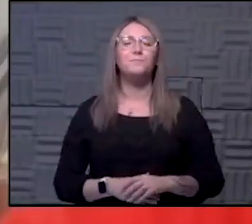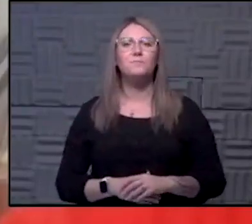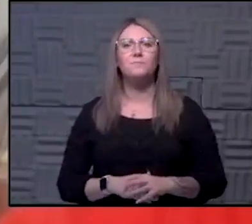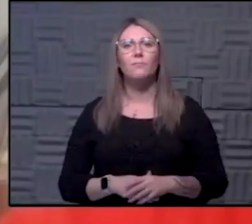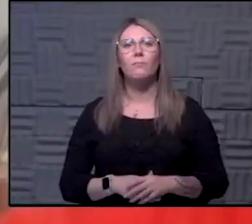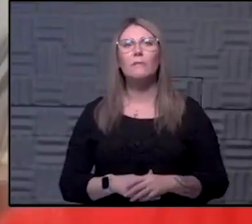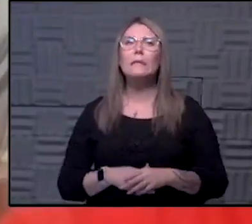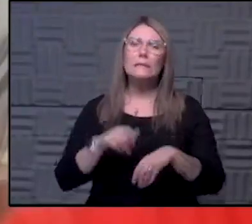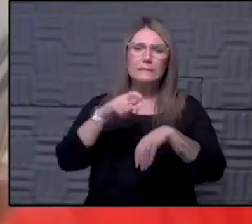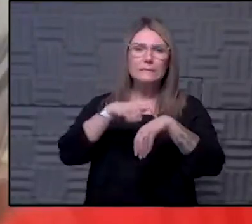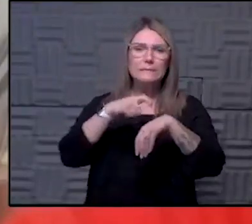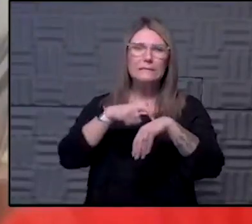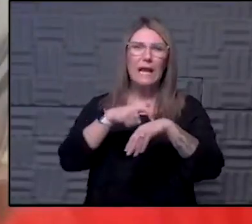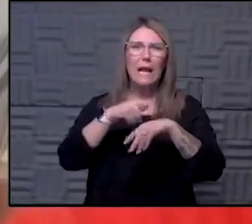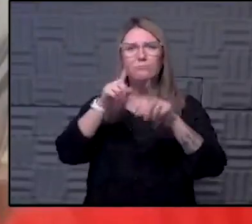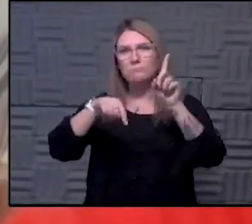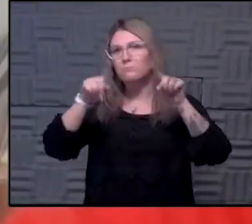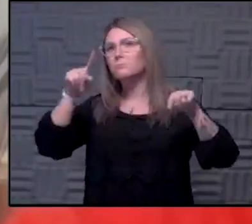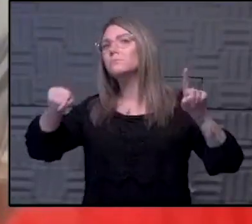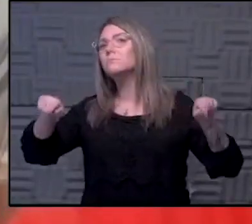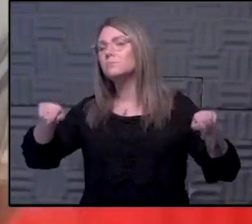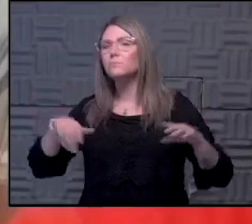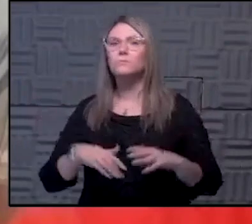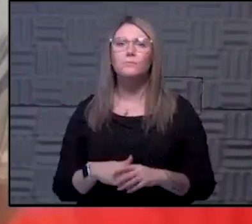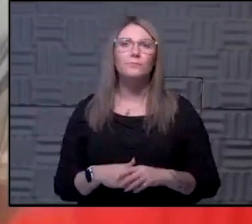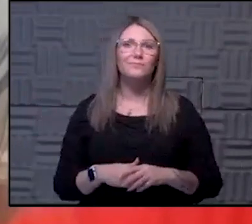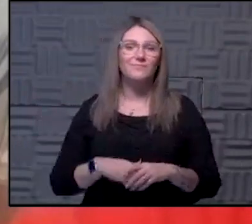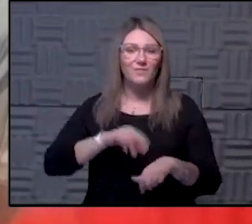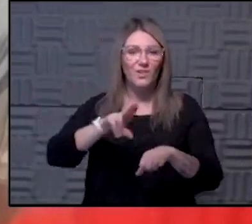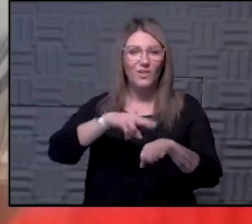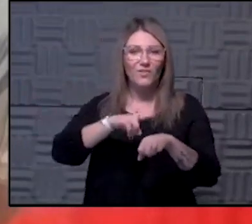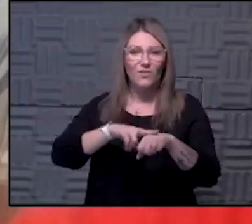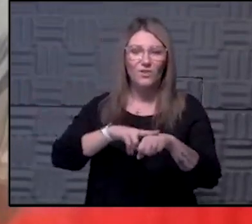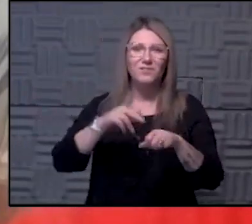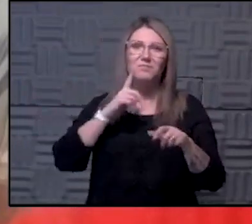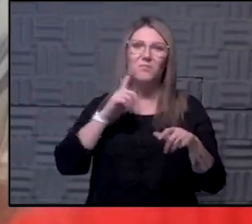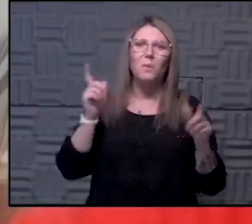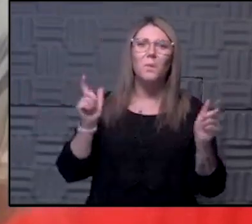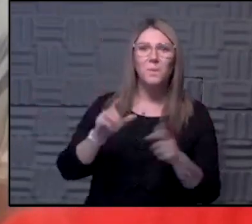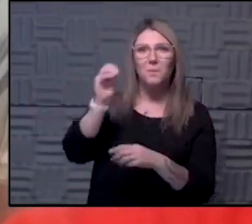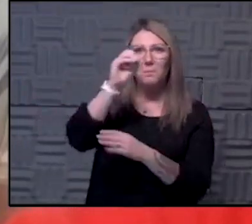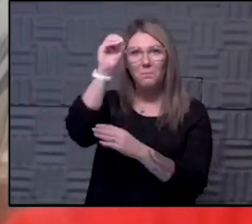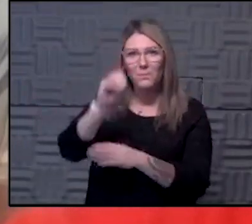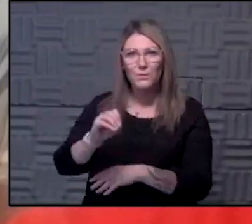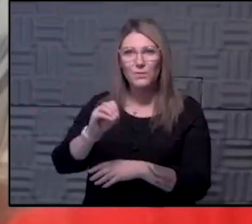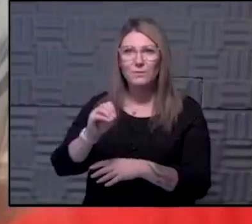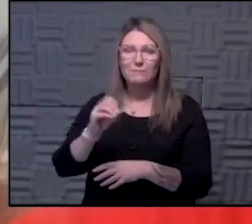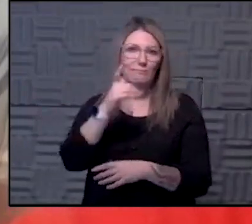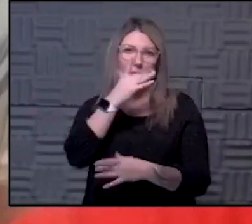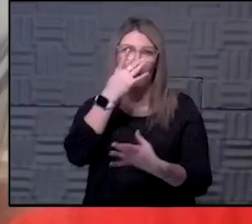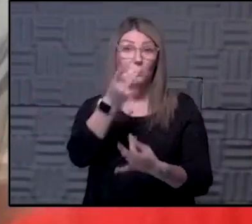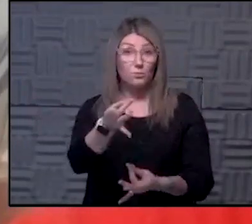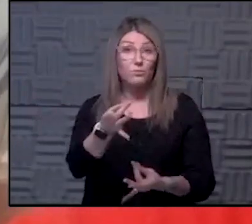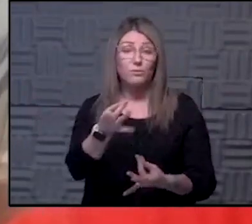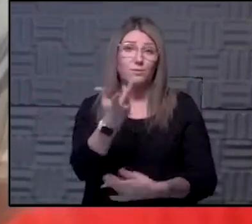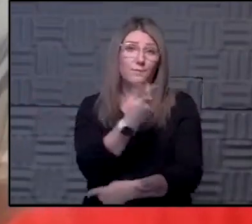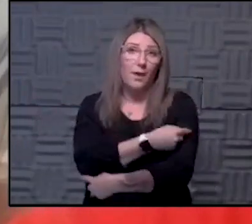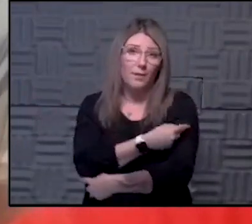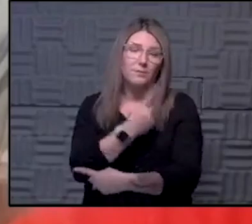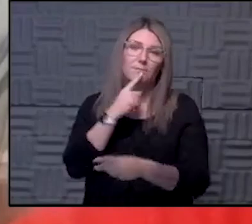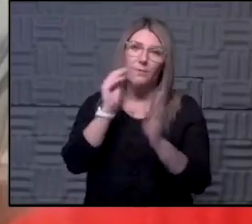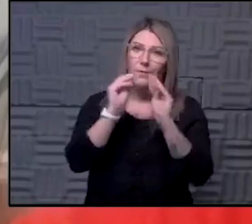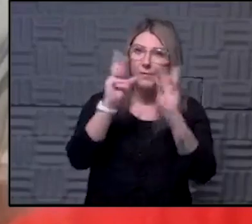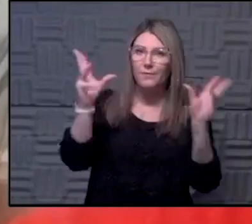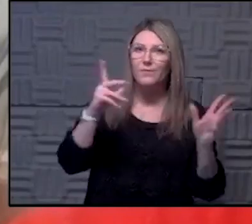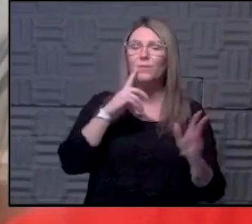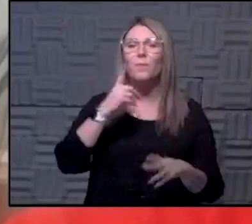The time can vary. There, of course, is a small percentage of those who are not interested in being vaccinated. Obviously, those